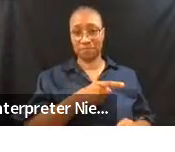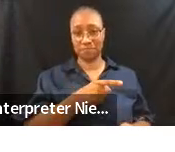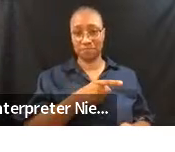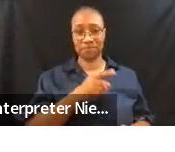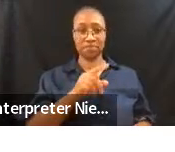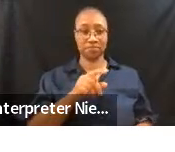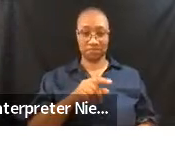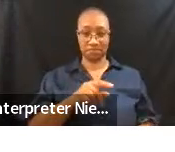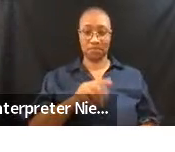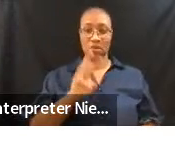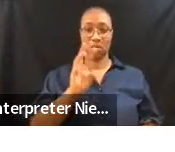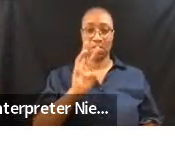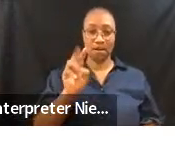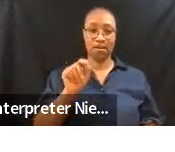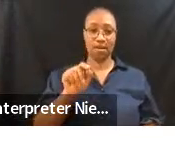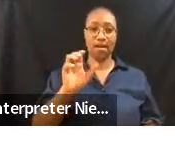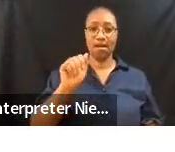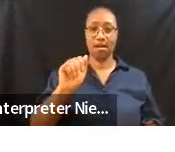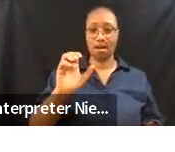access-board.gov/MDE.